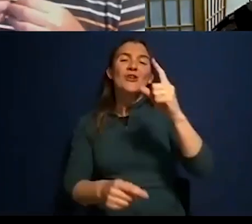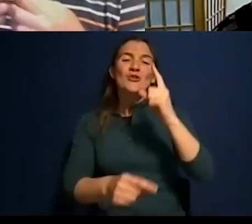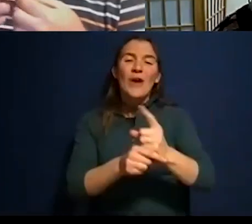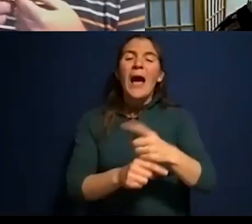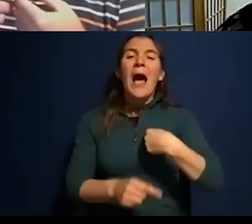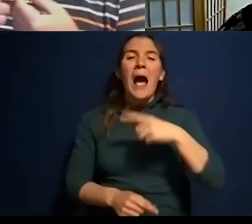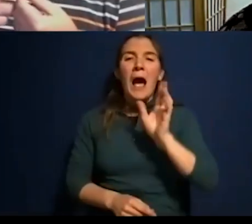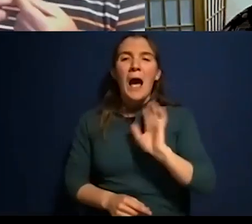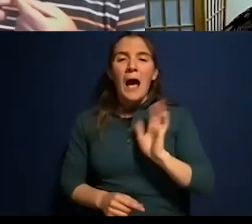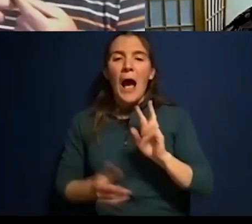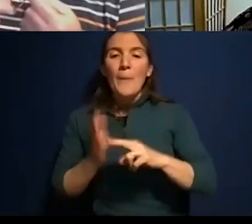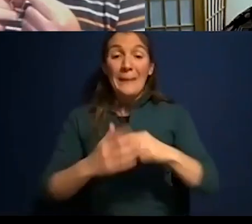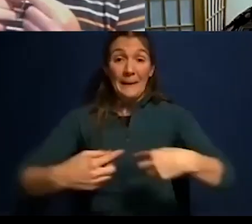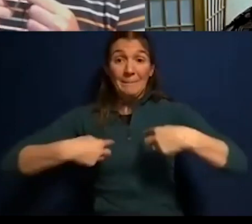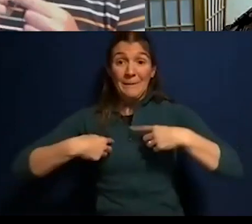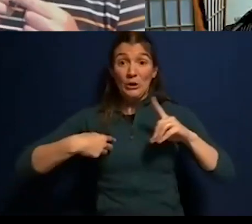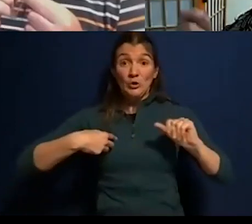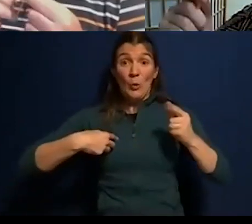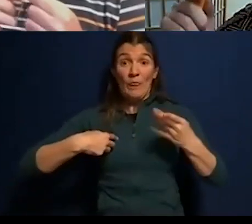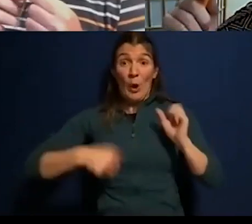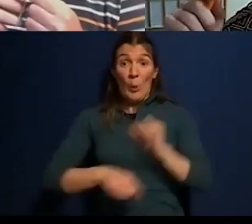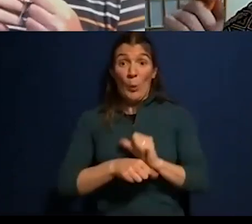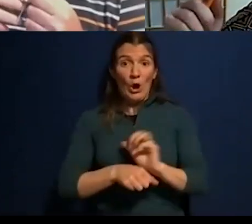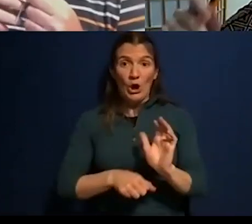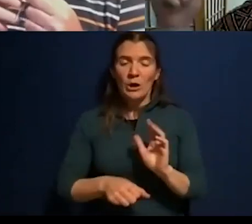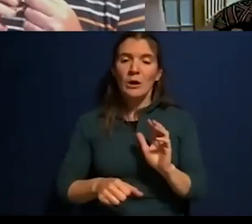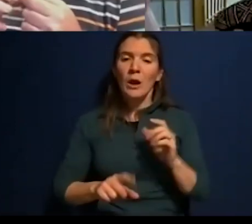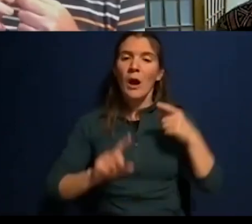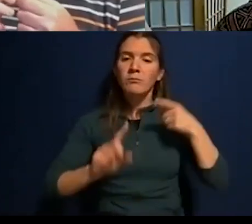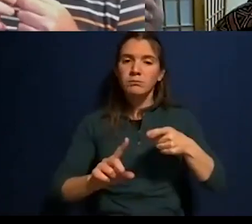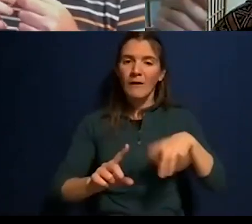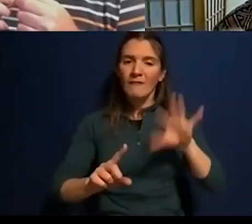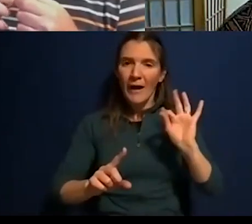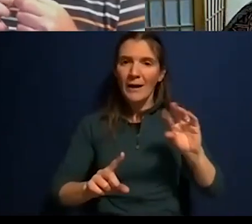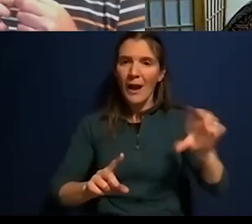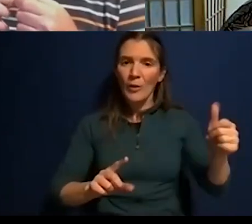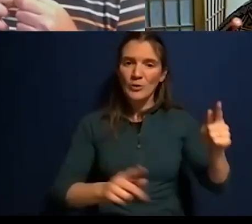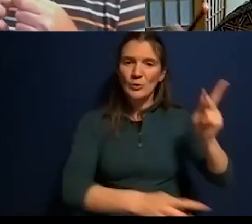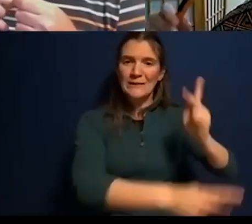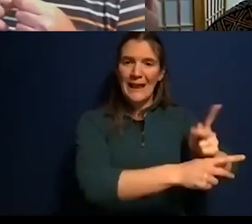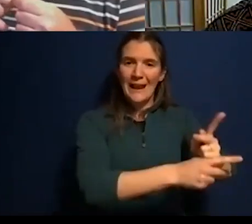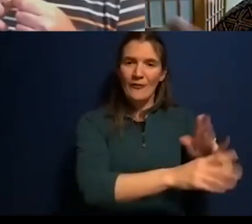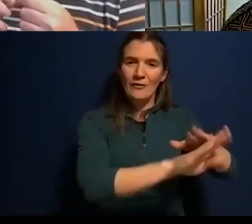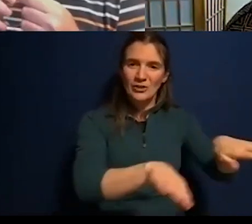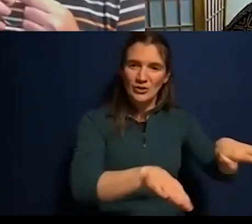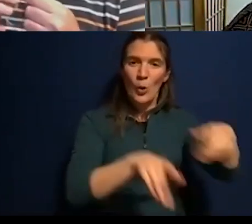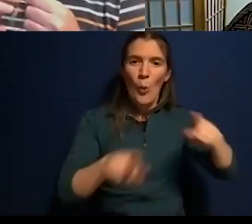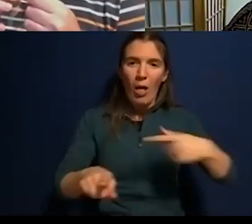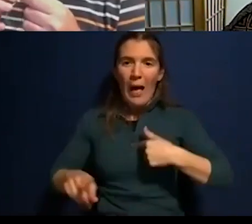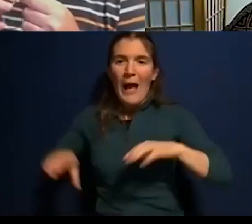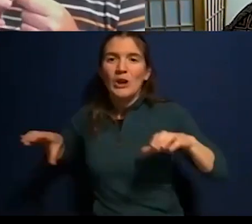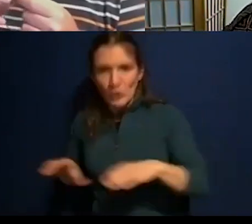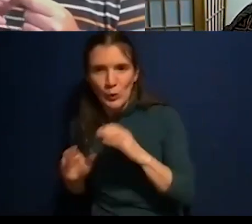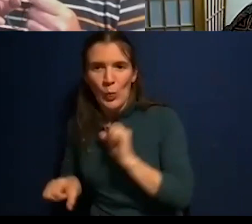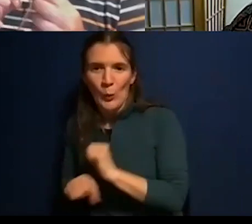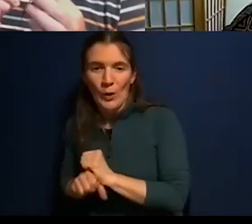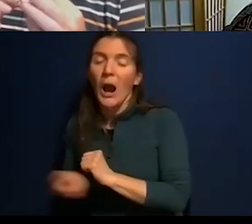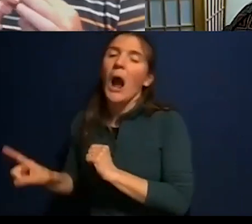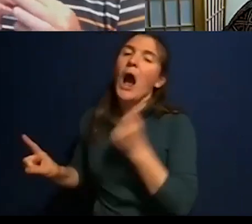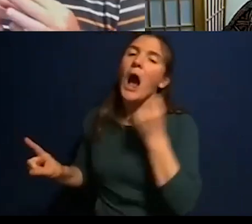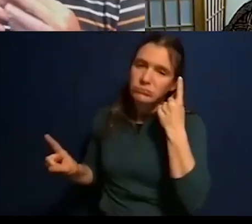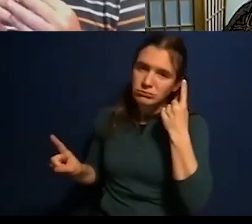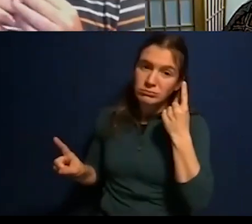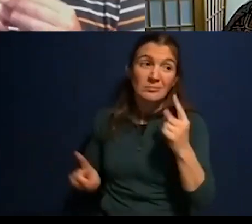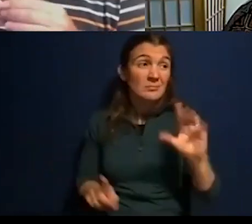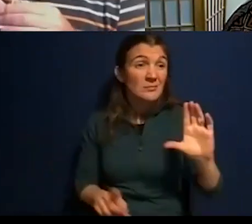about me doing the work. It is about finding someone to take care of my child while I do the work. Right, right.